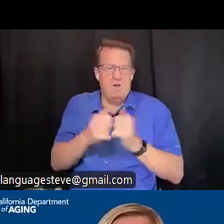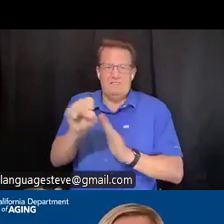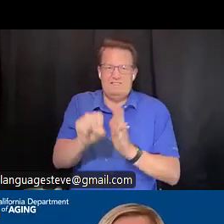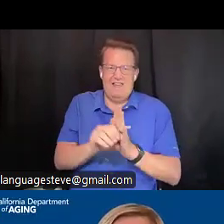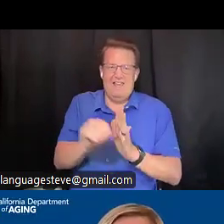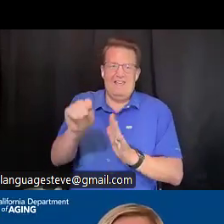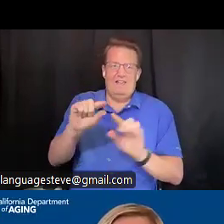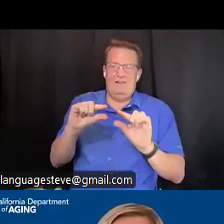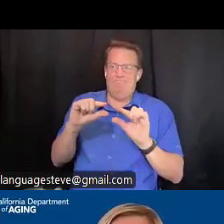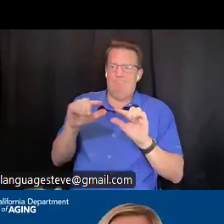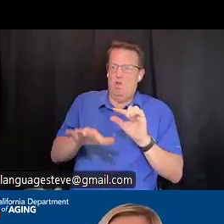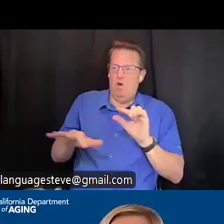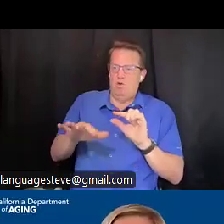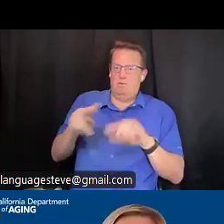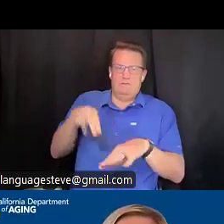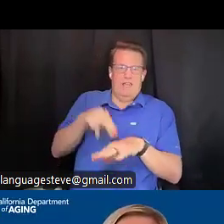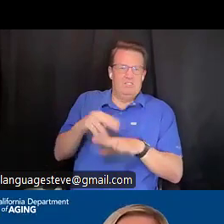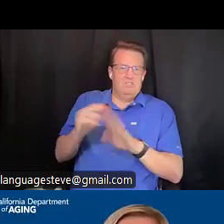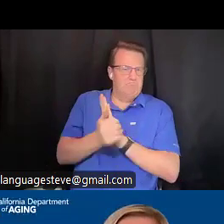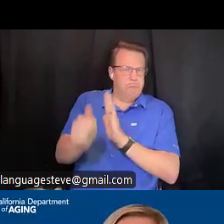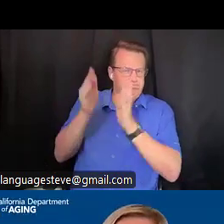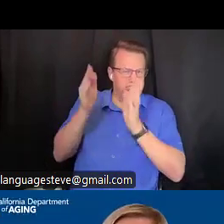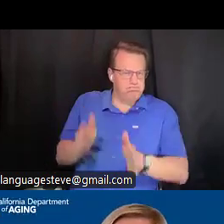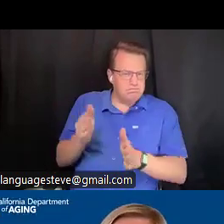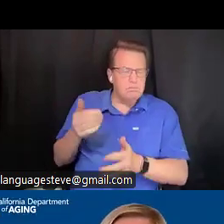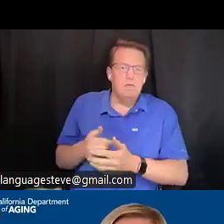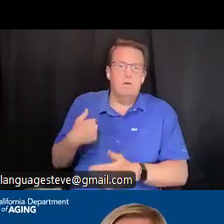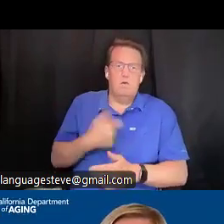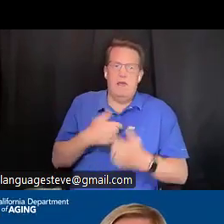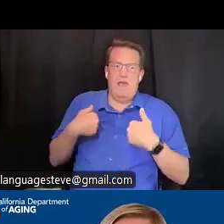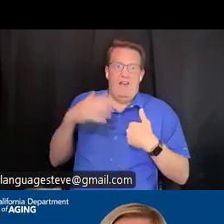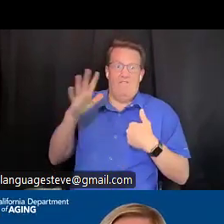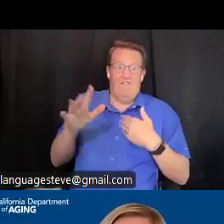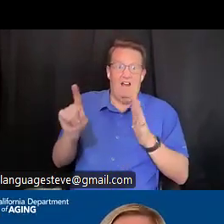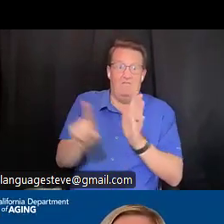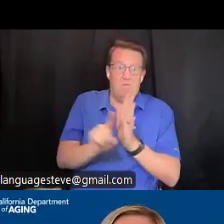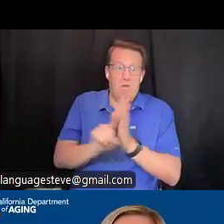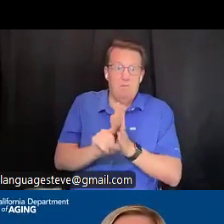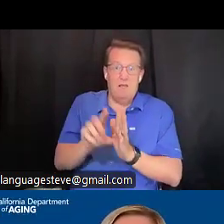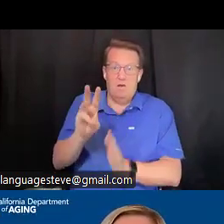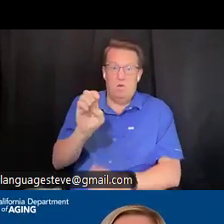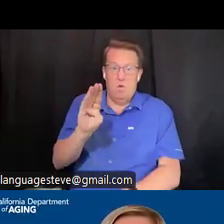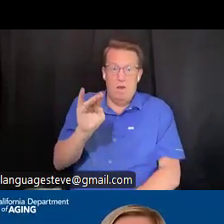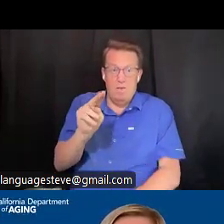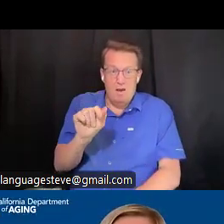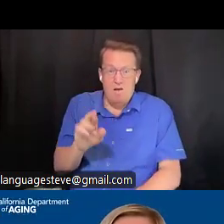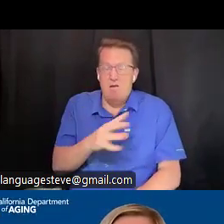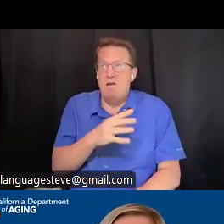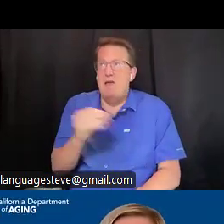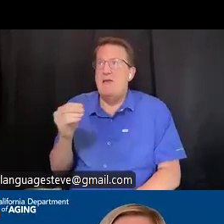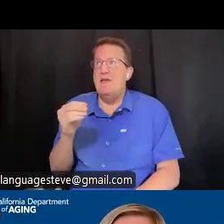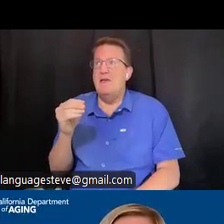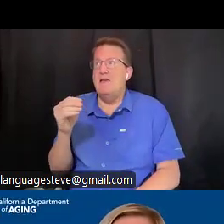subject matter experts. We held 5 public webinars, and we conducted the